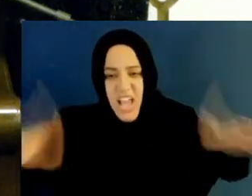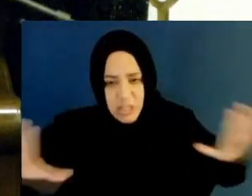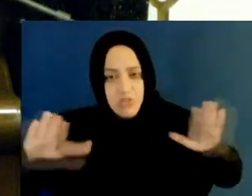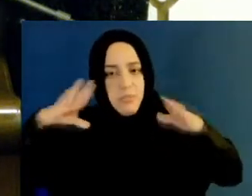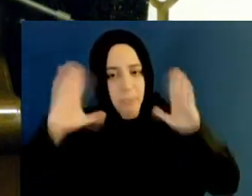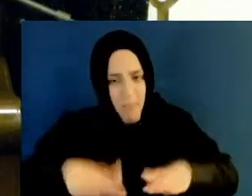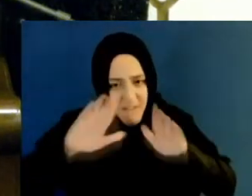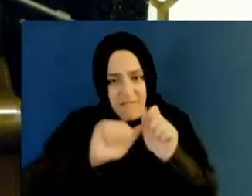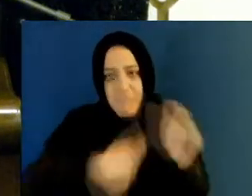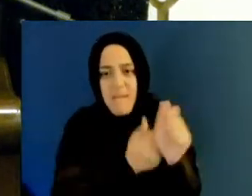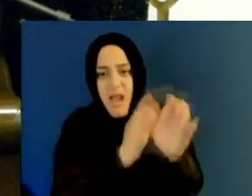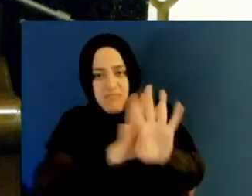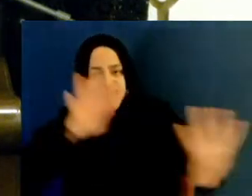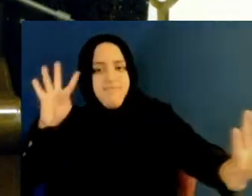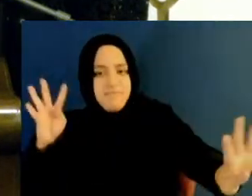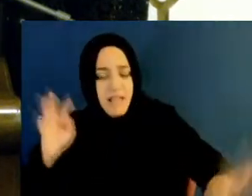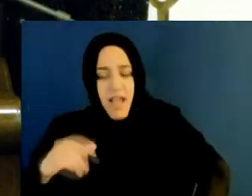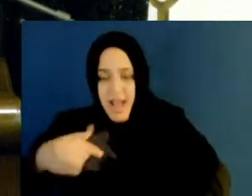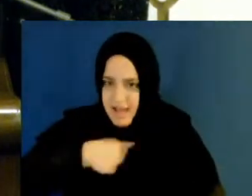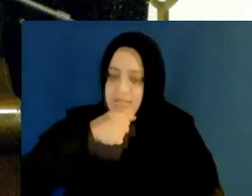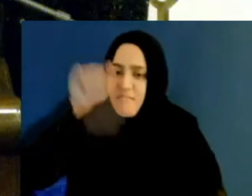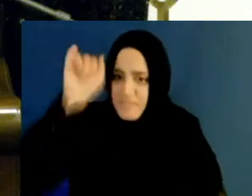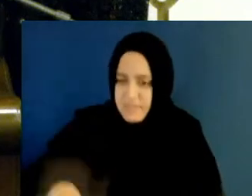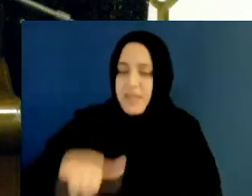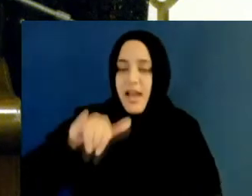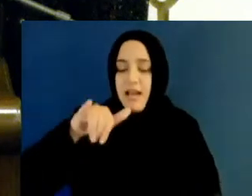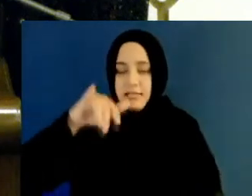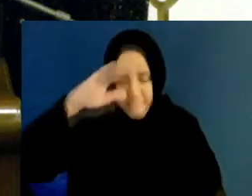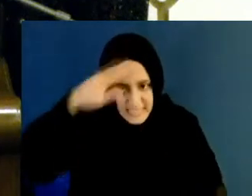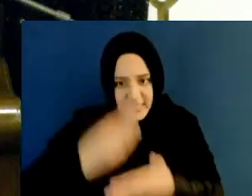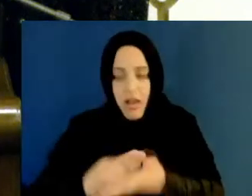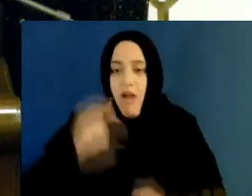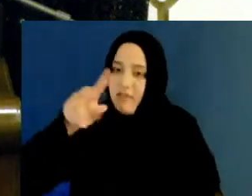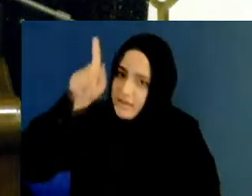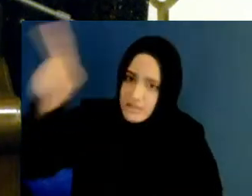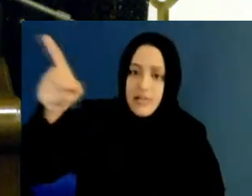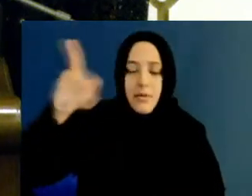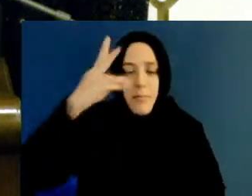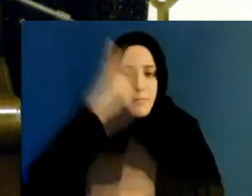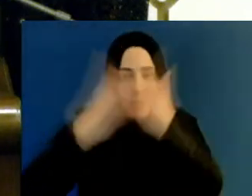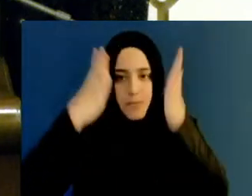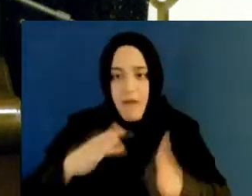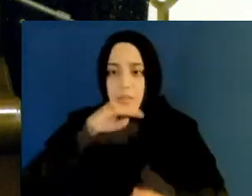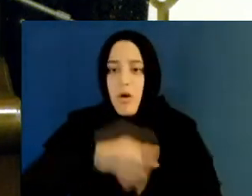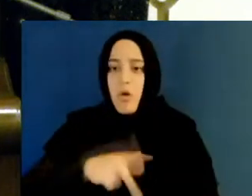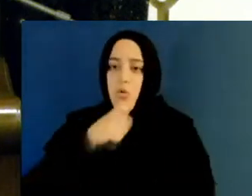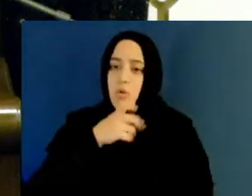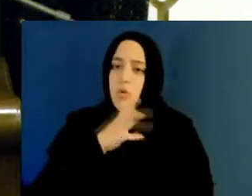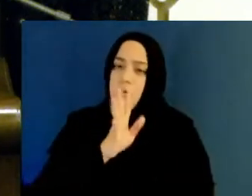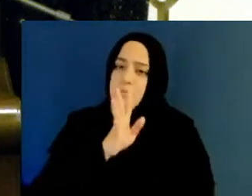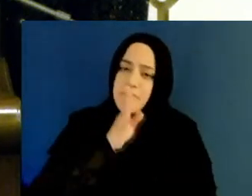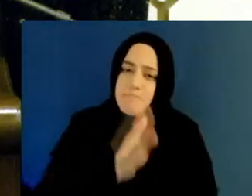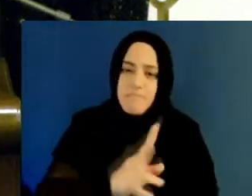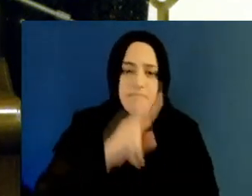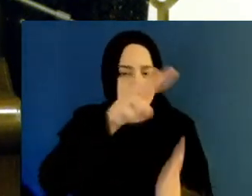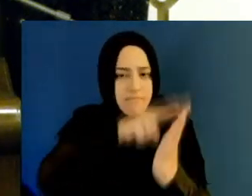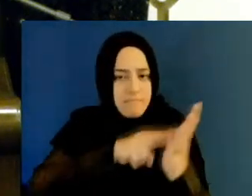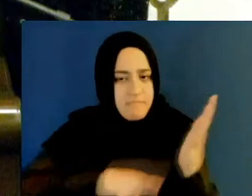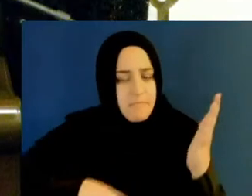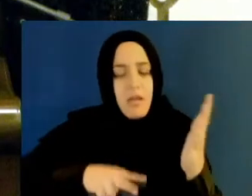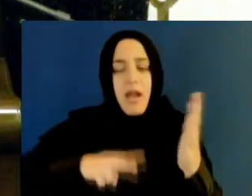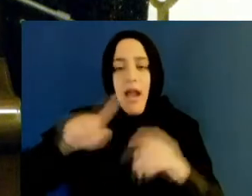I am the son of that Nabi who reached the highest point of